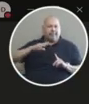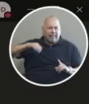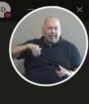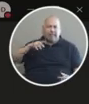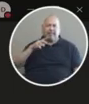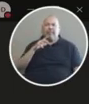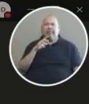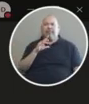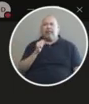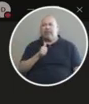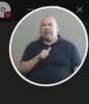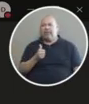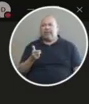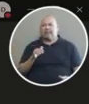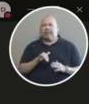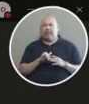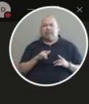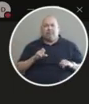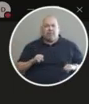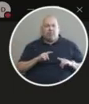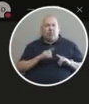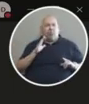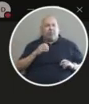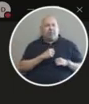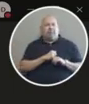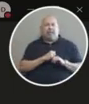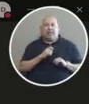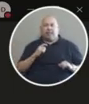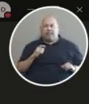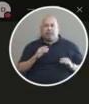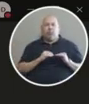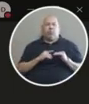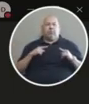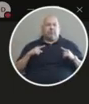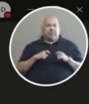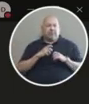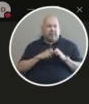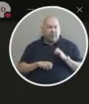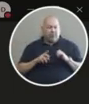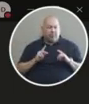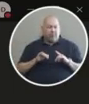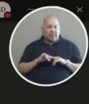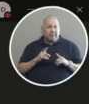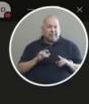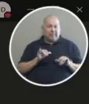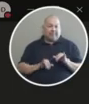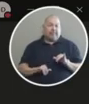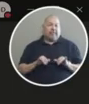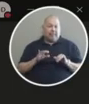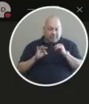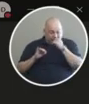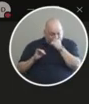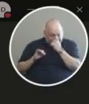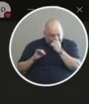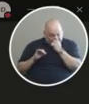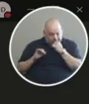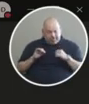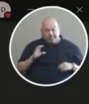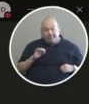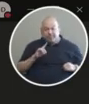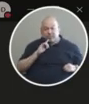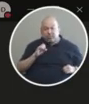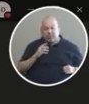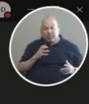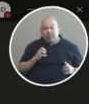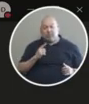other things there possible that are going to make it more difficult for businesses to stay afloat. And so